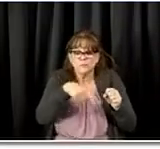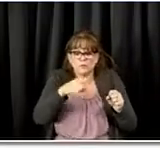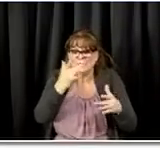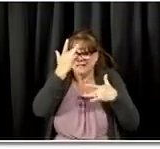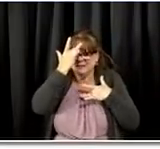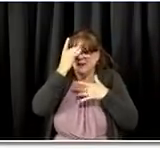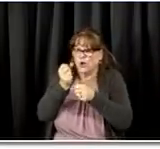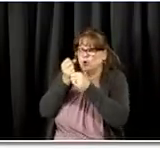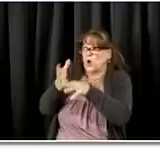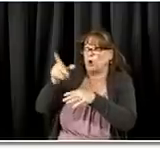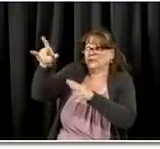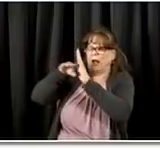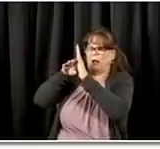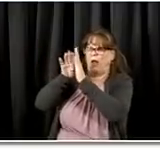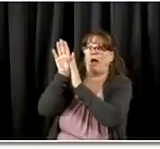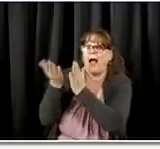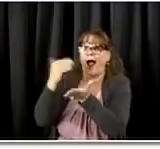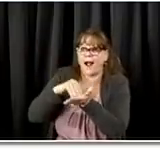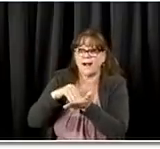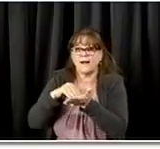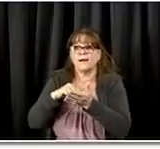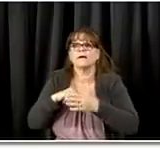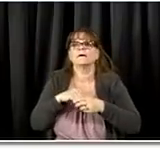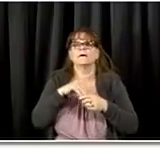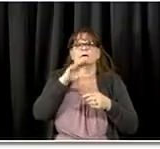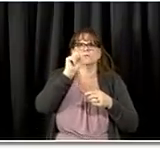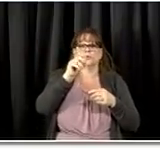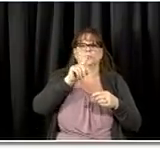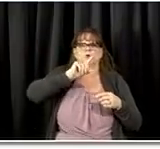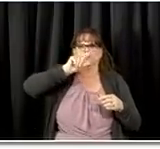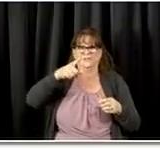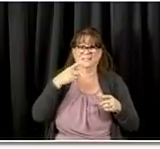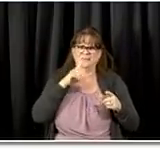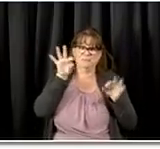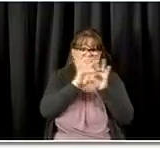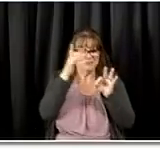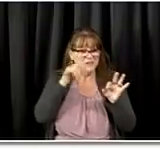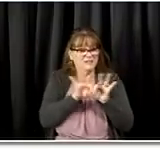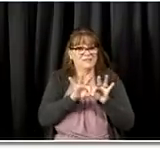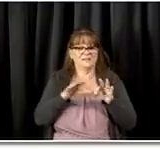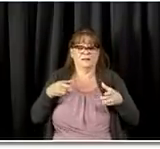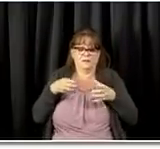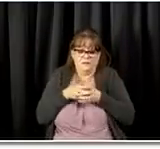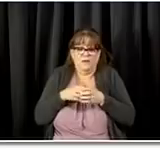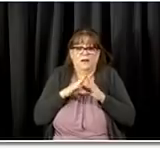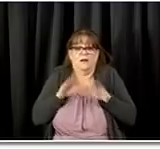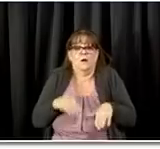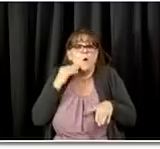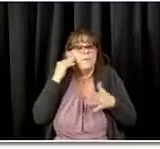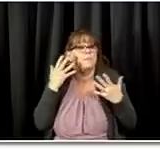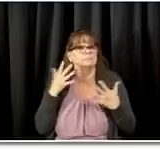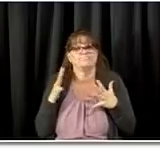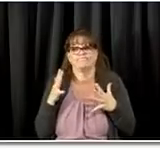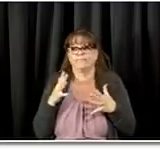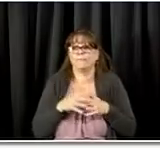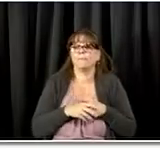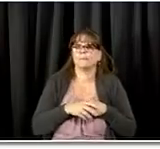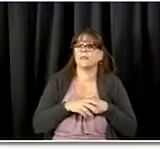gather just with their own household. Next slide. We are not seeing the same level of stabilization